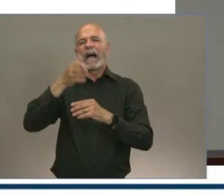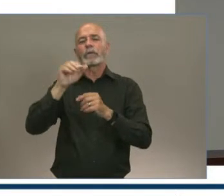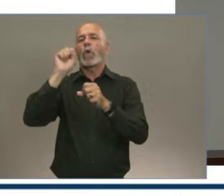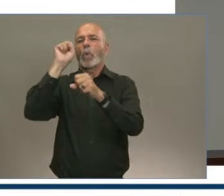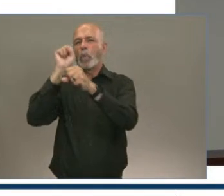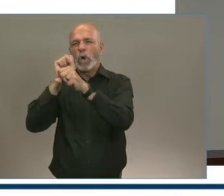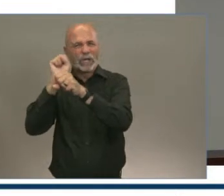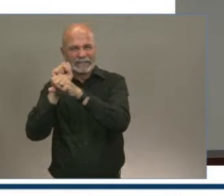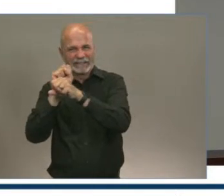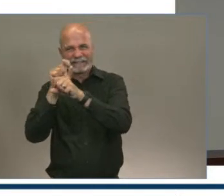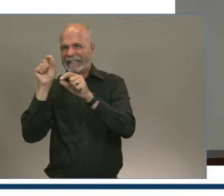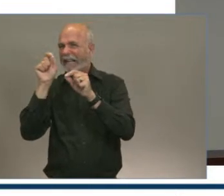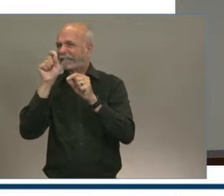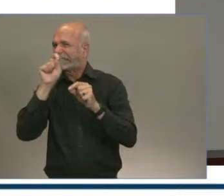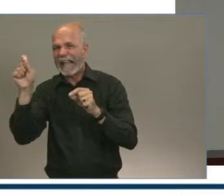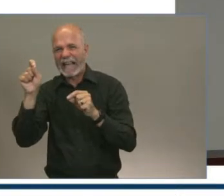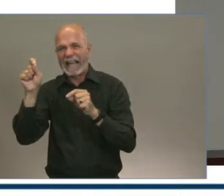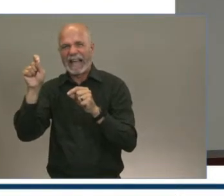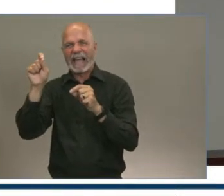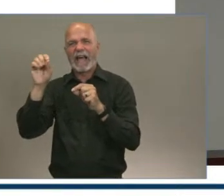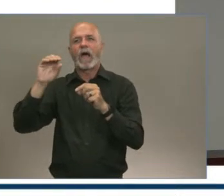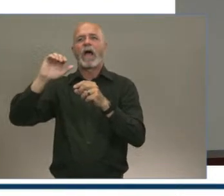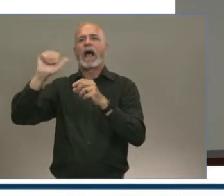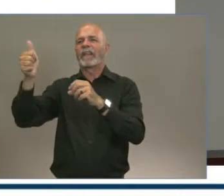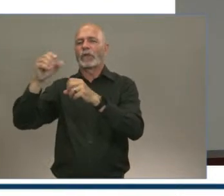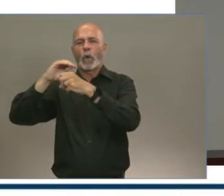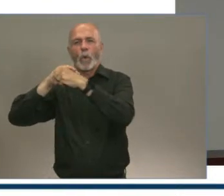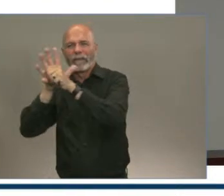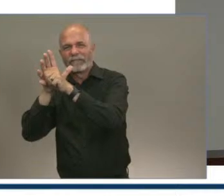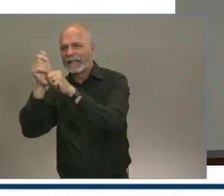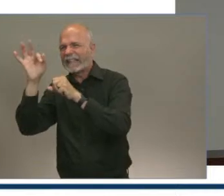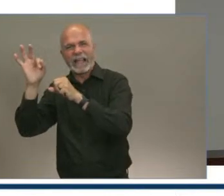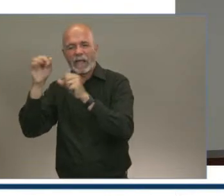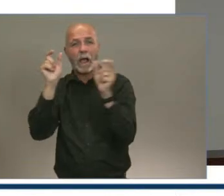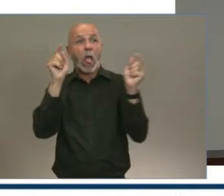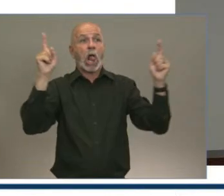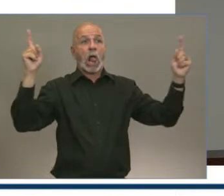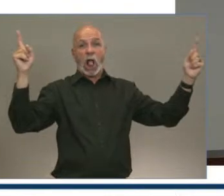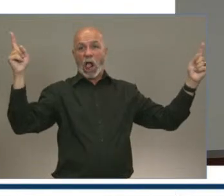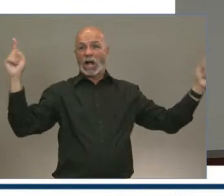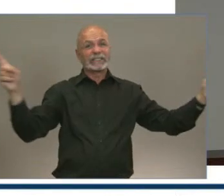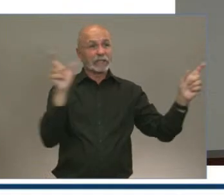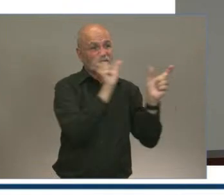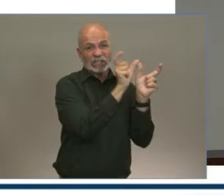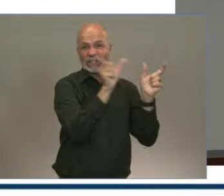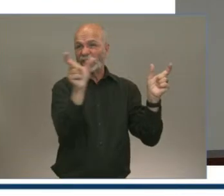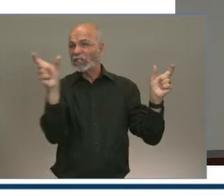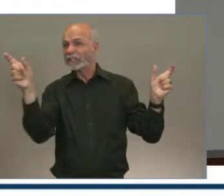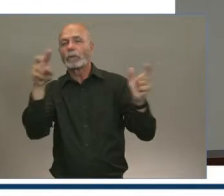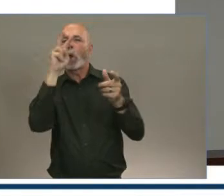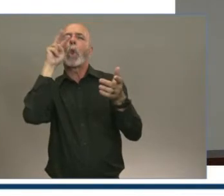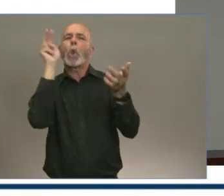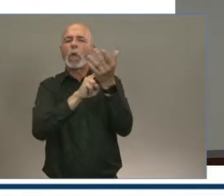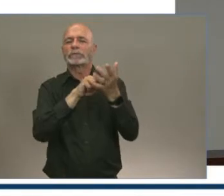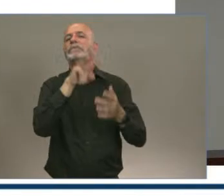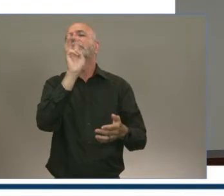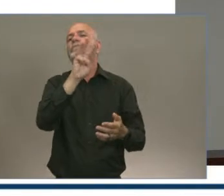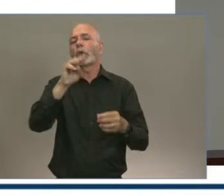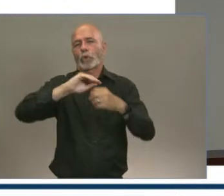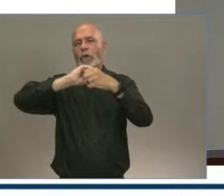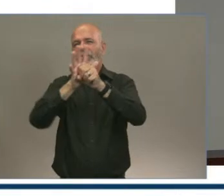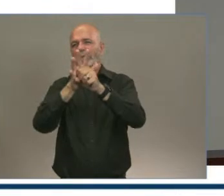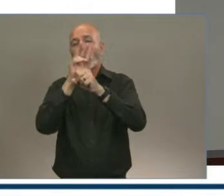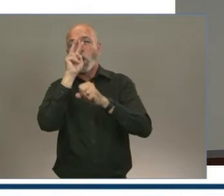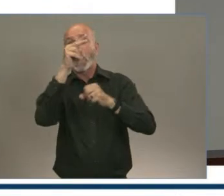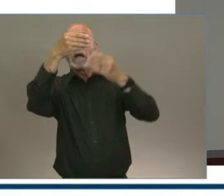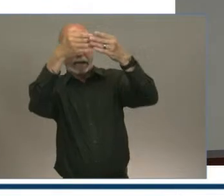novascotia.ca/working-during-COVID-19. That's a big mouthful, so we'll make sure you get that. But if you go to our coronavirus website and look